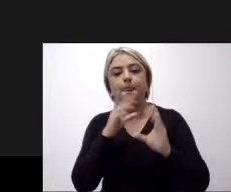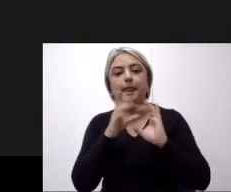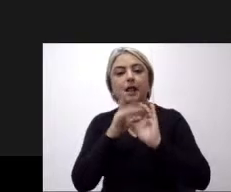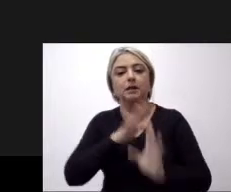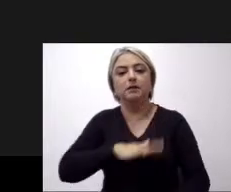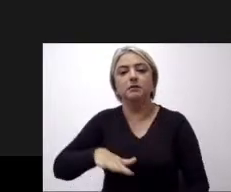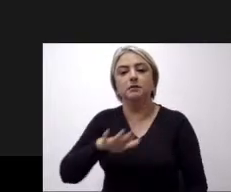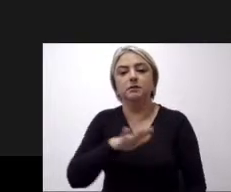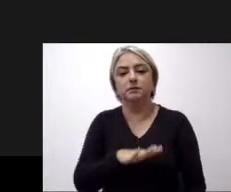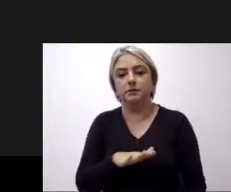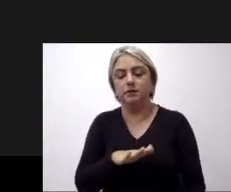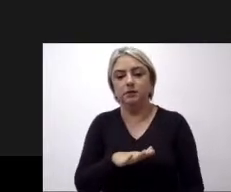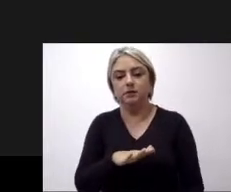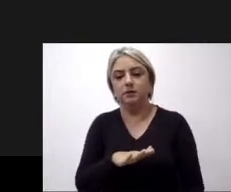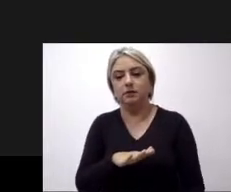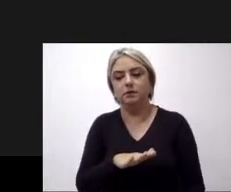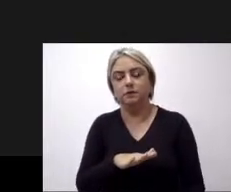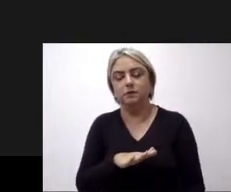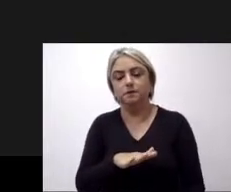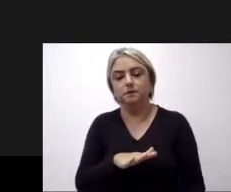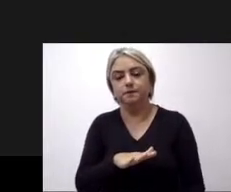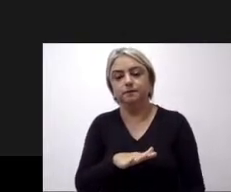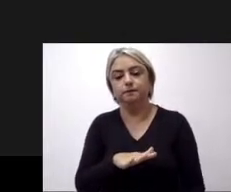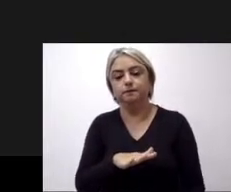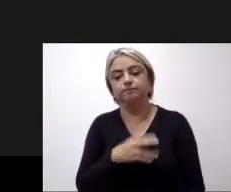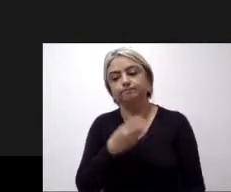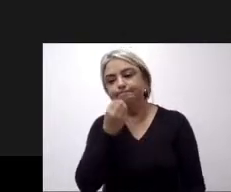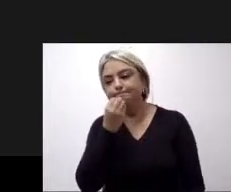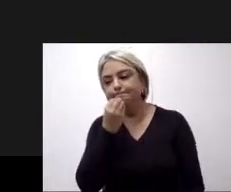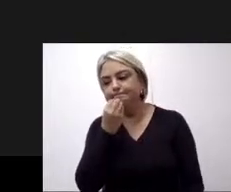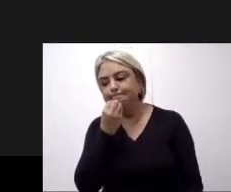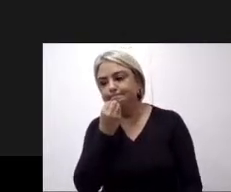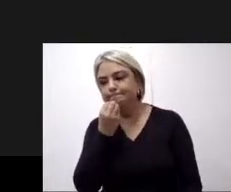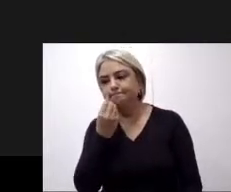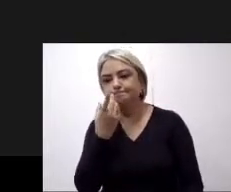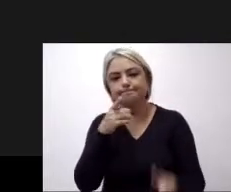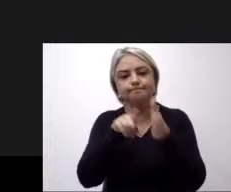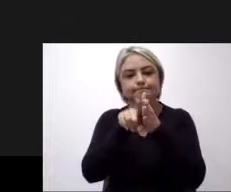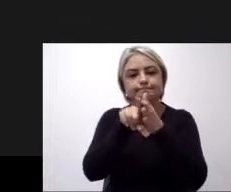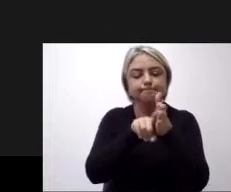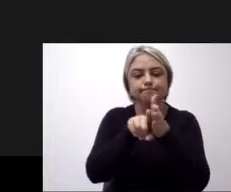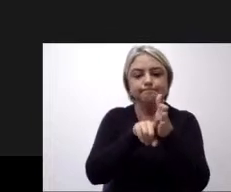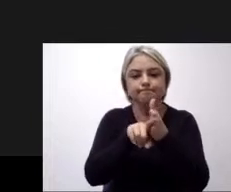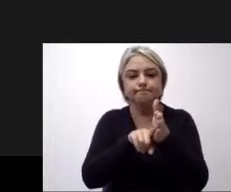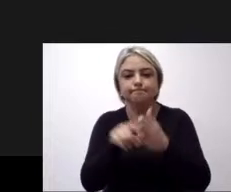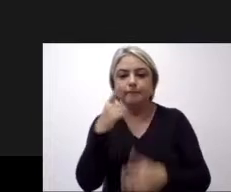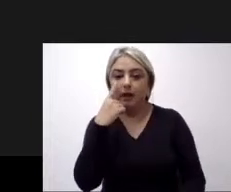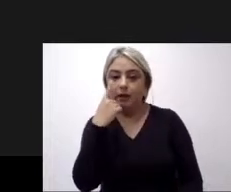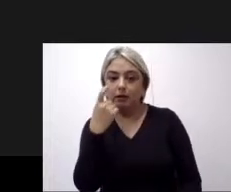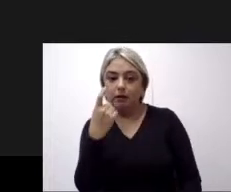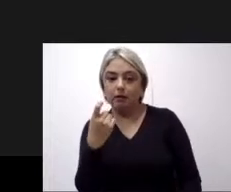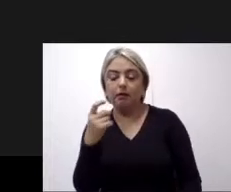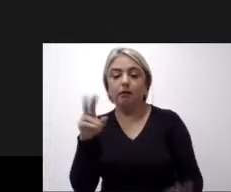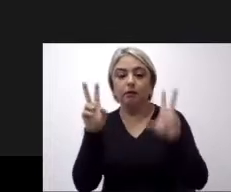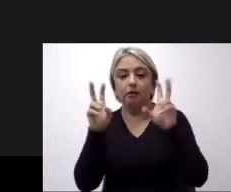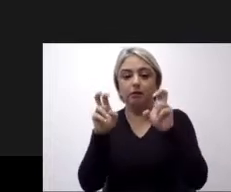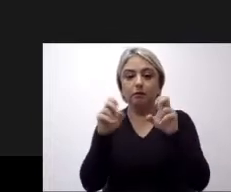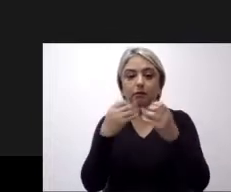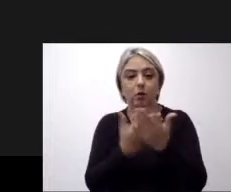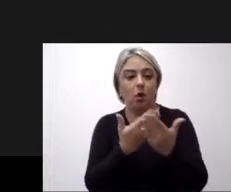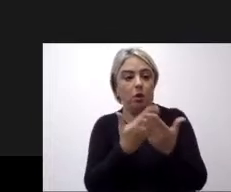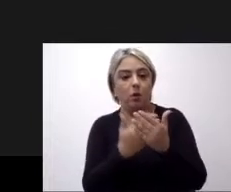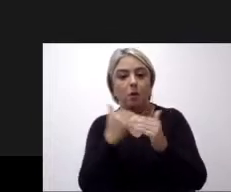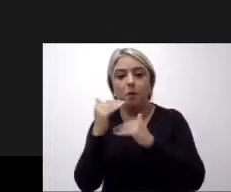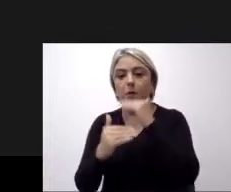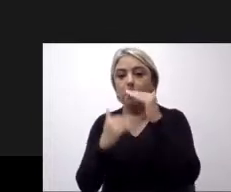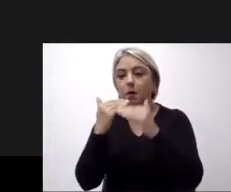Researchers interested in gender and public policies have studied the publicization process of so-called private